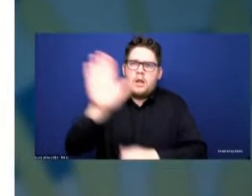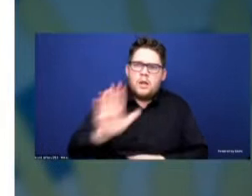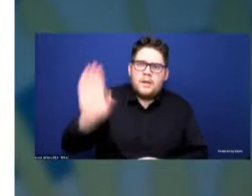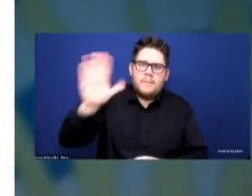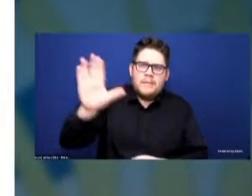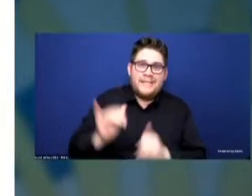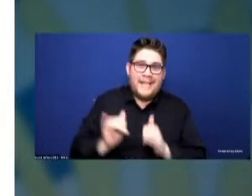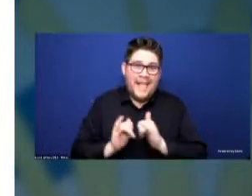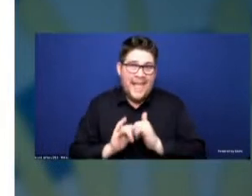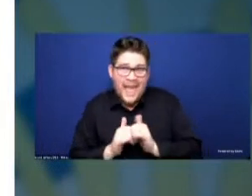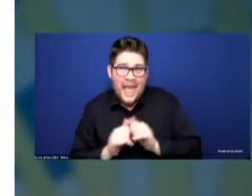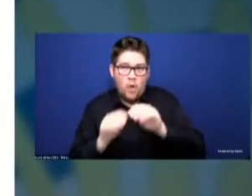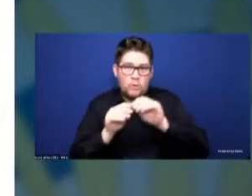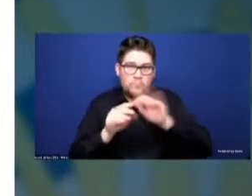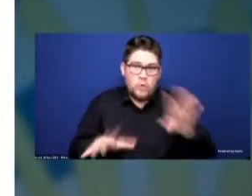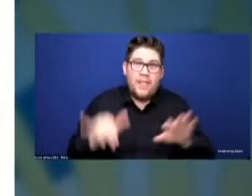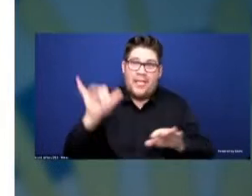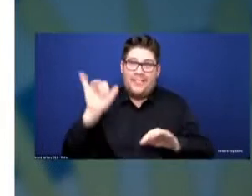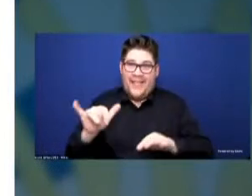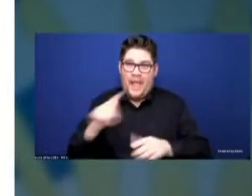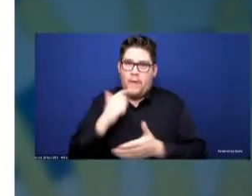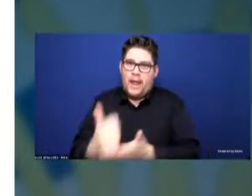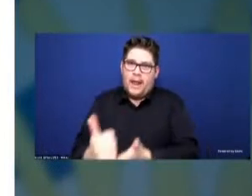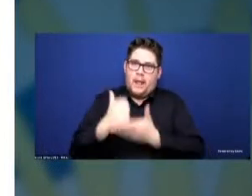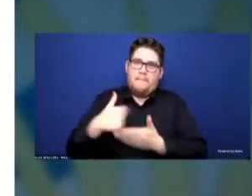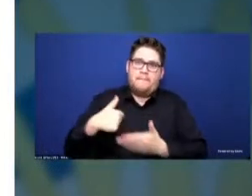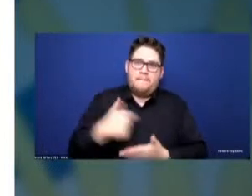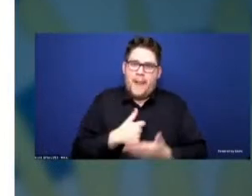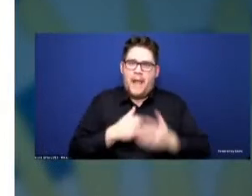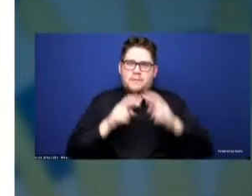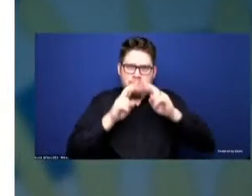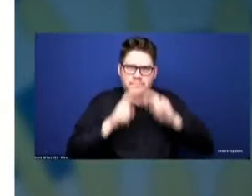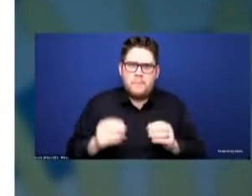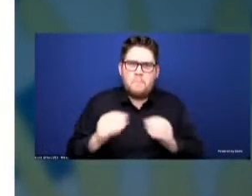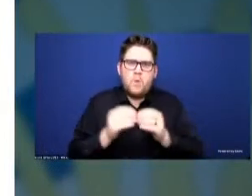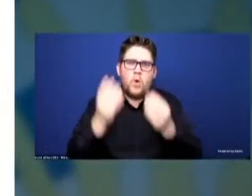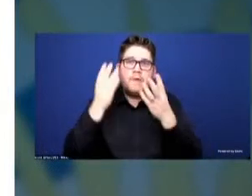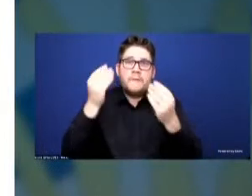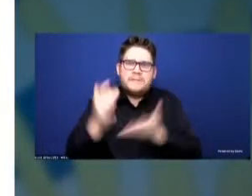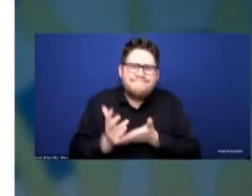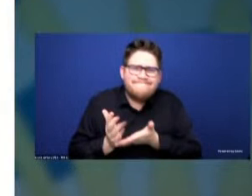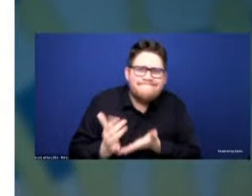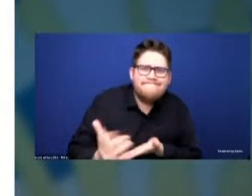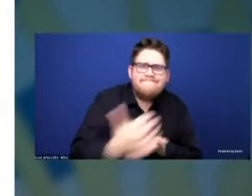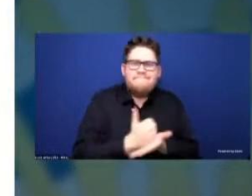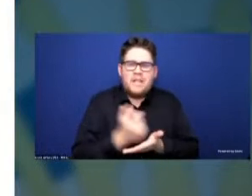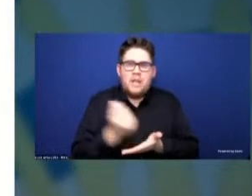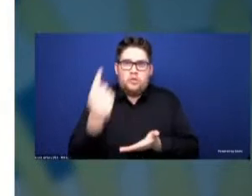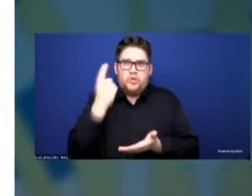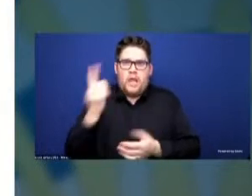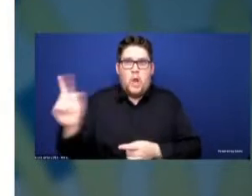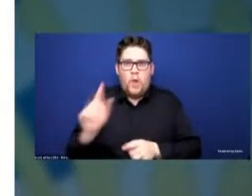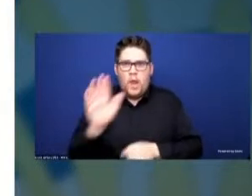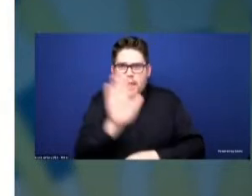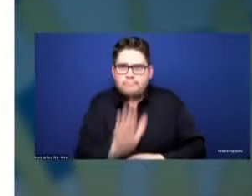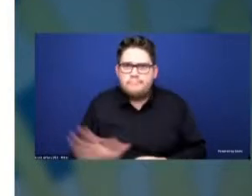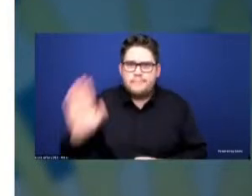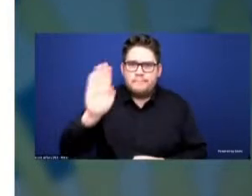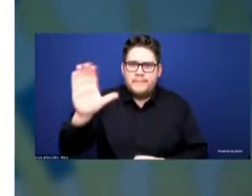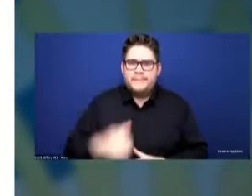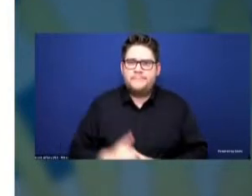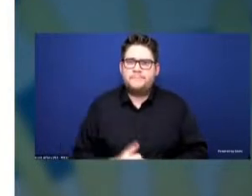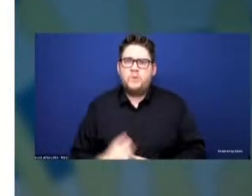very beginning, as well as making sure that we're able to understand if people are getting sick after